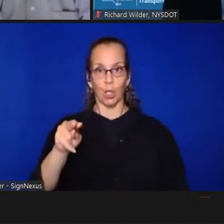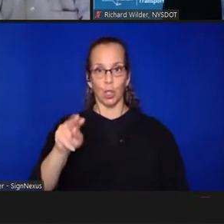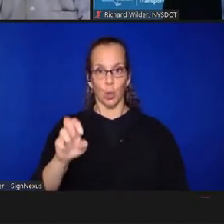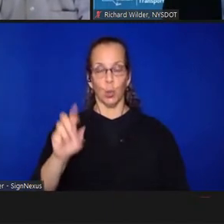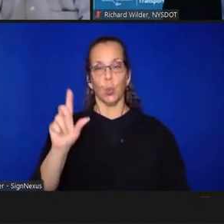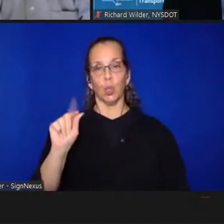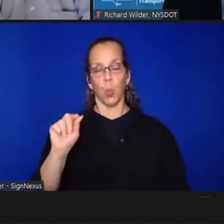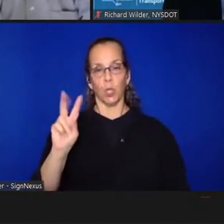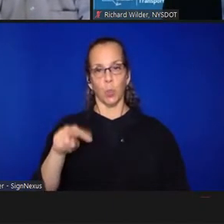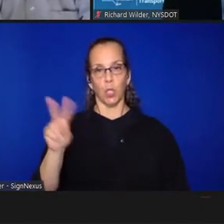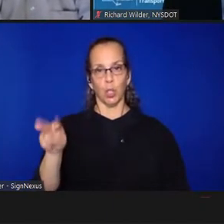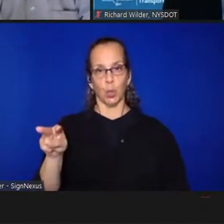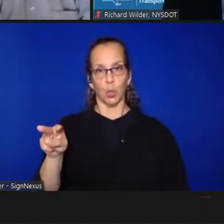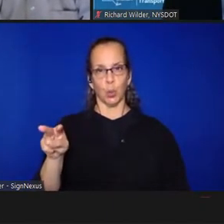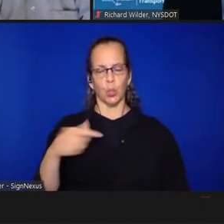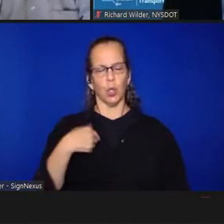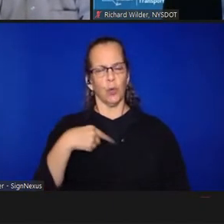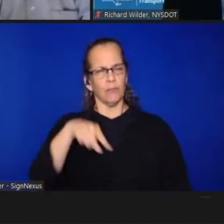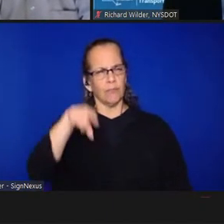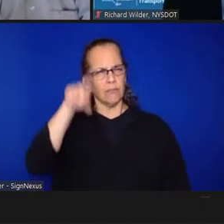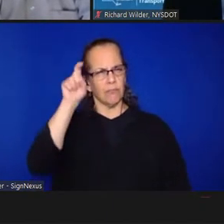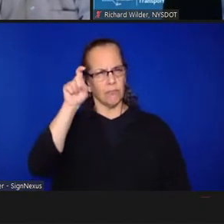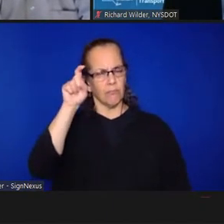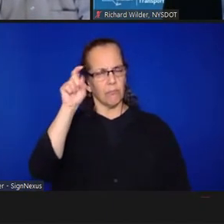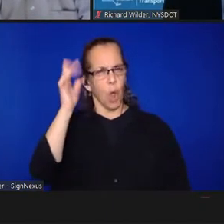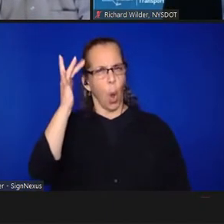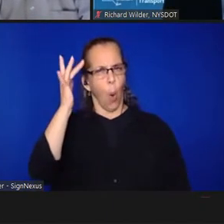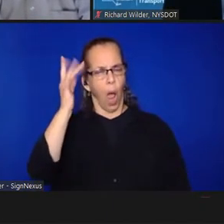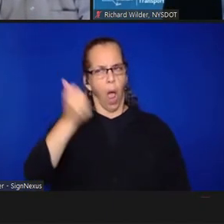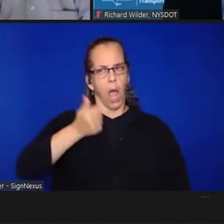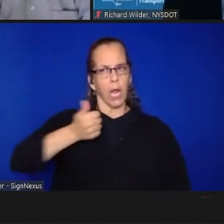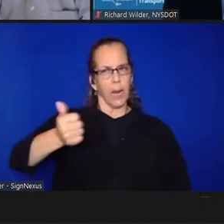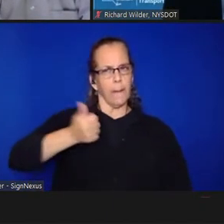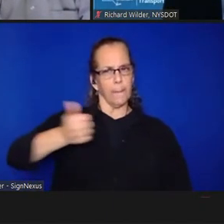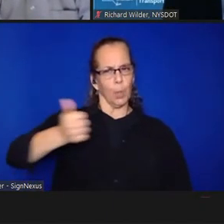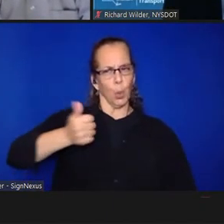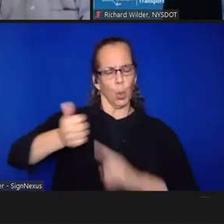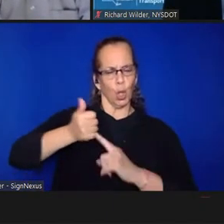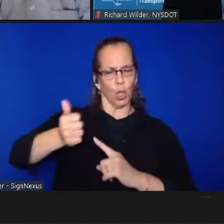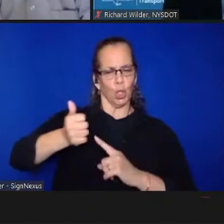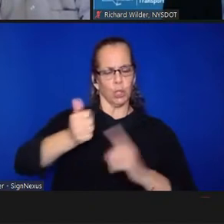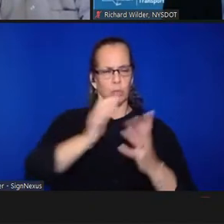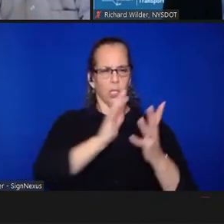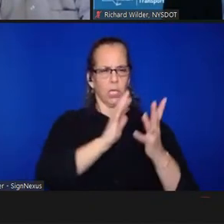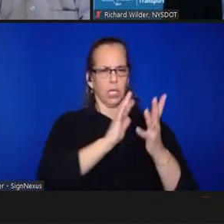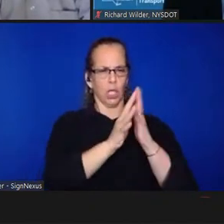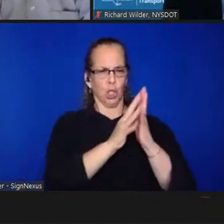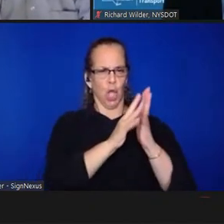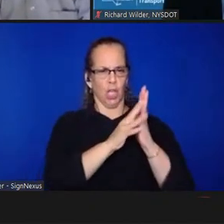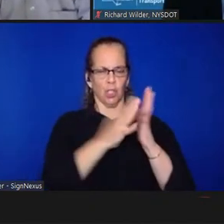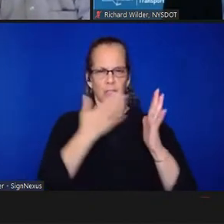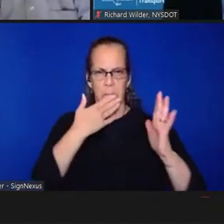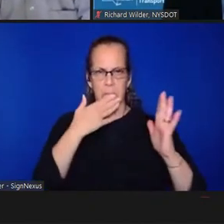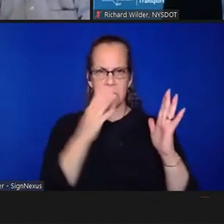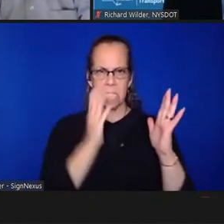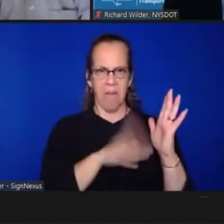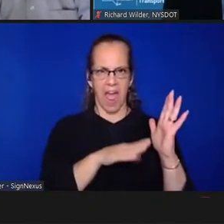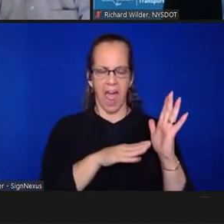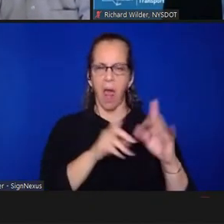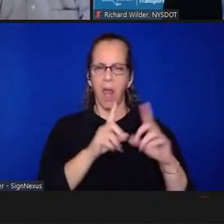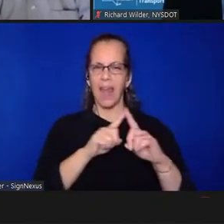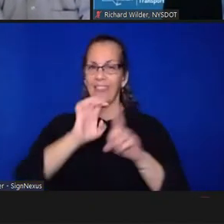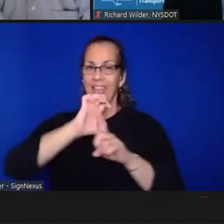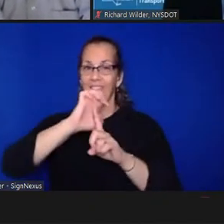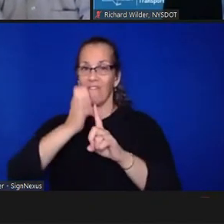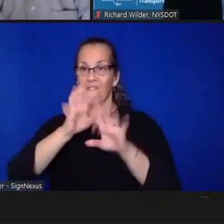which makes me question why commuters are conveyed as congestion villains in the environmental assessment